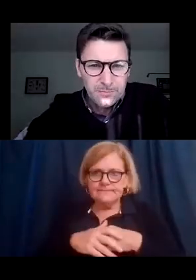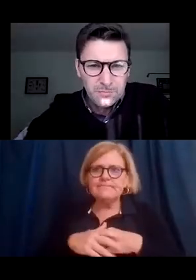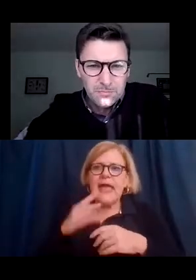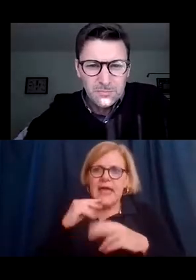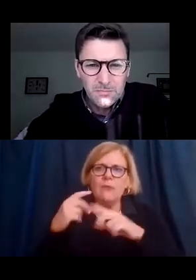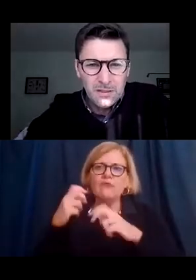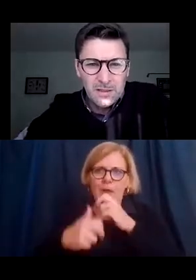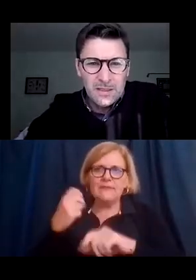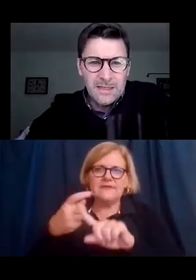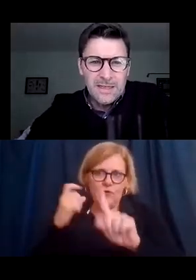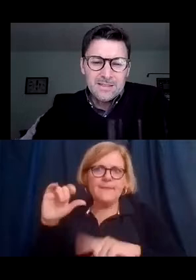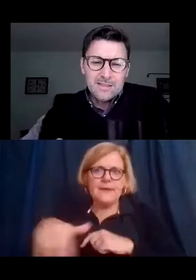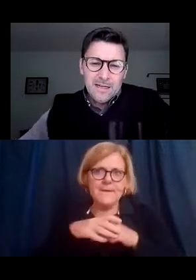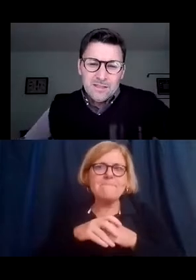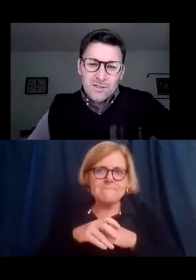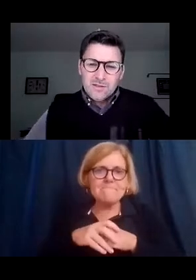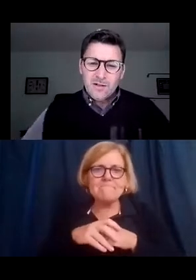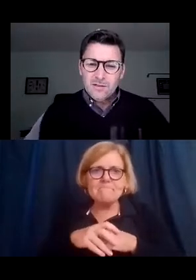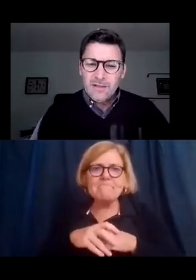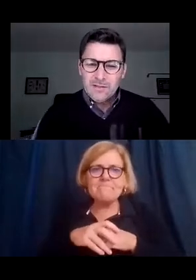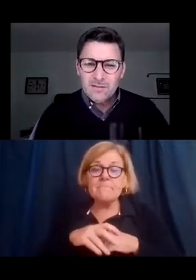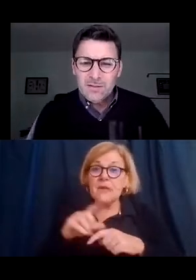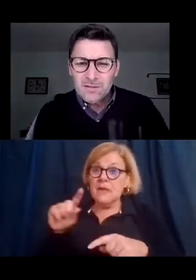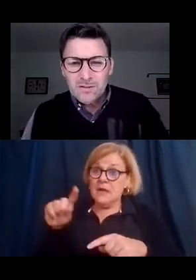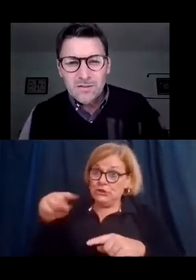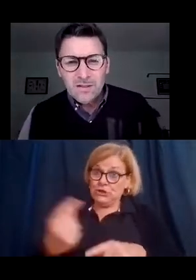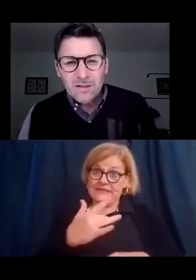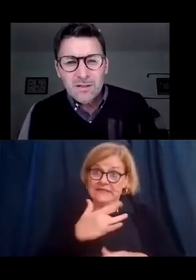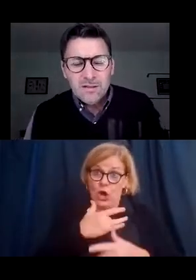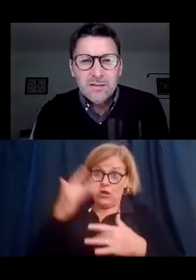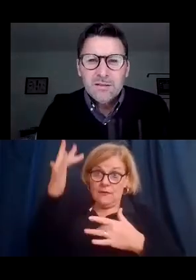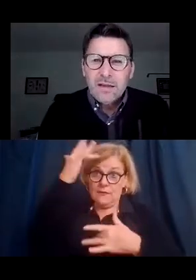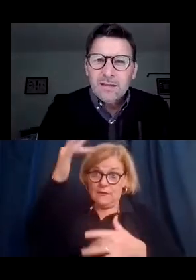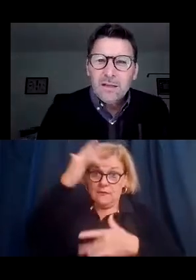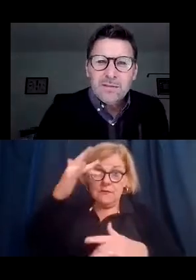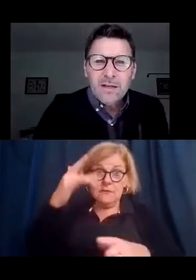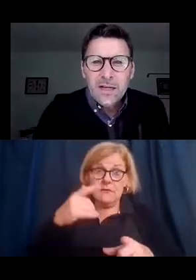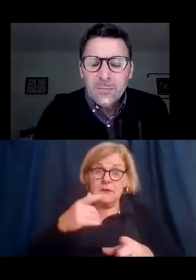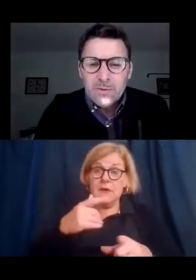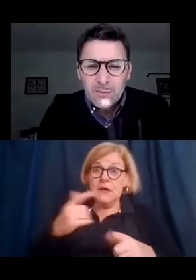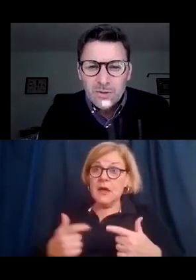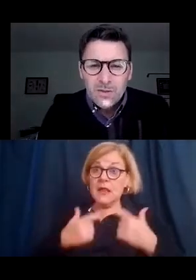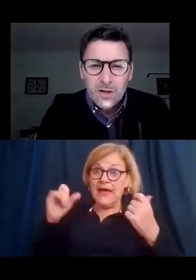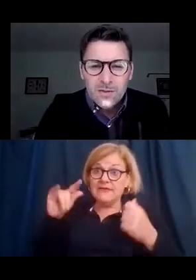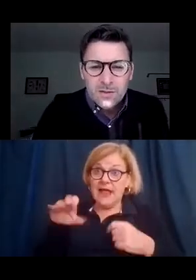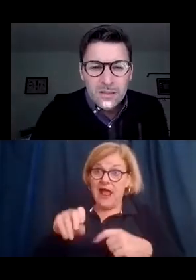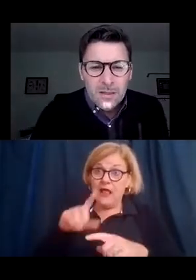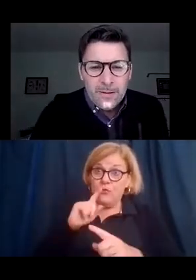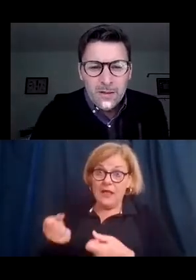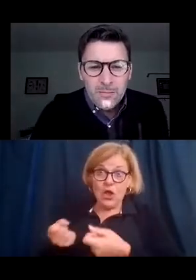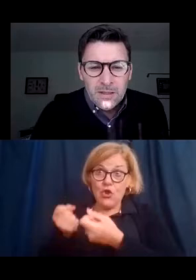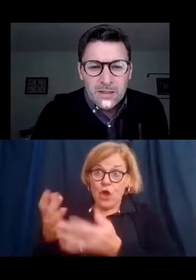complications. And it's not just cardiovascular disease that these lifestyle habits are really